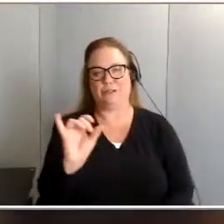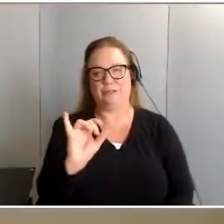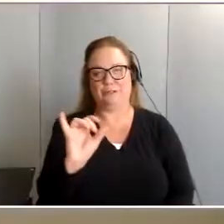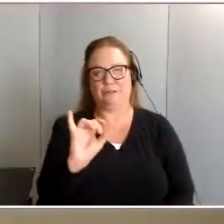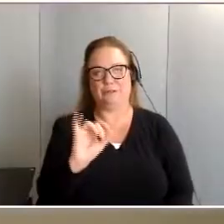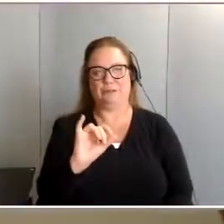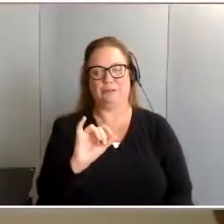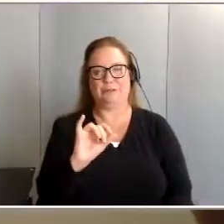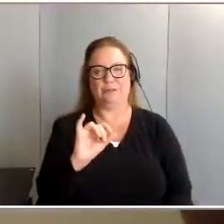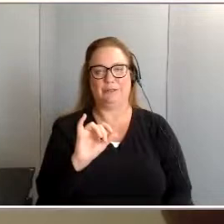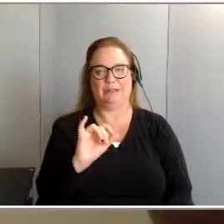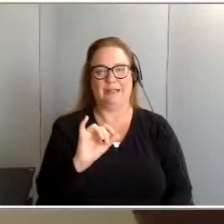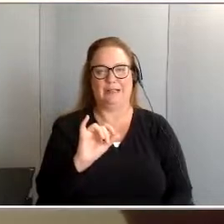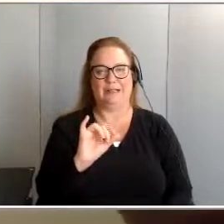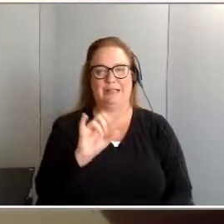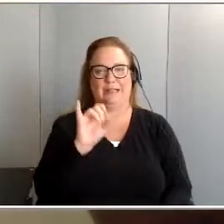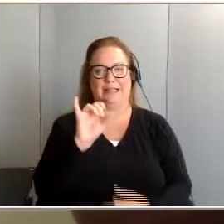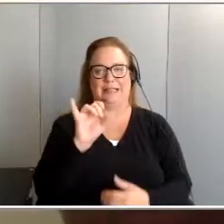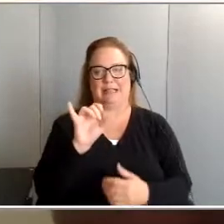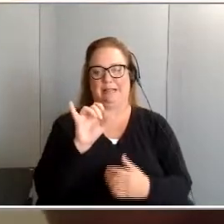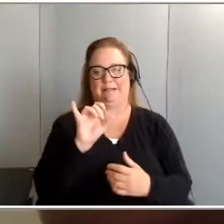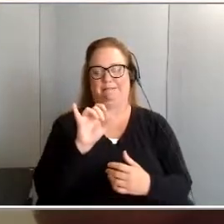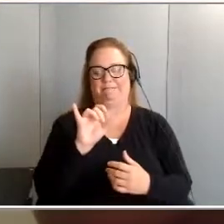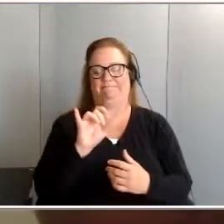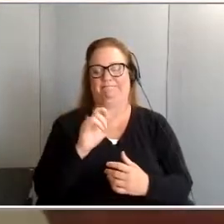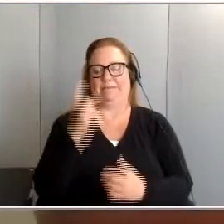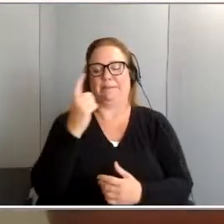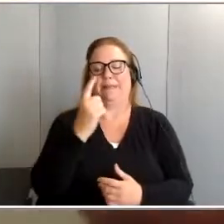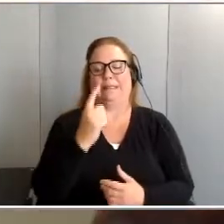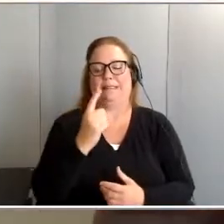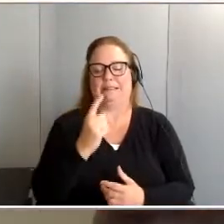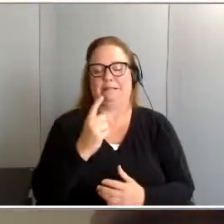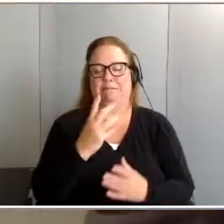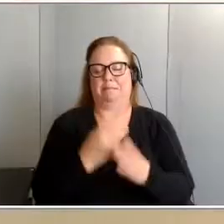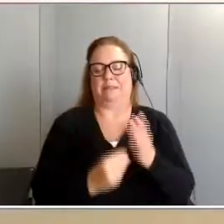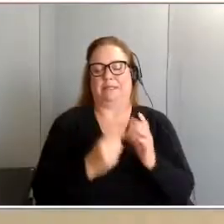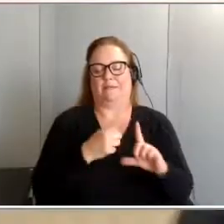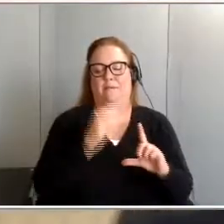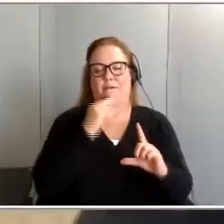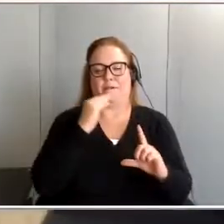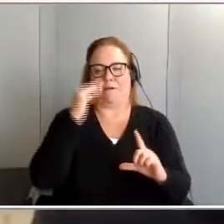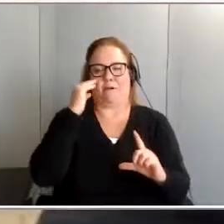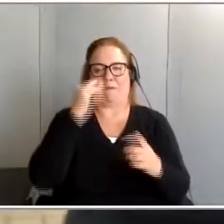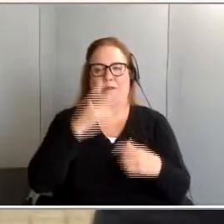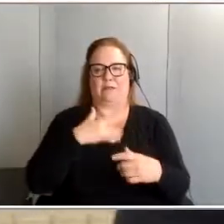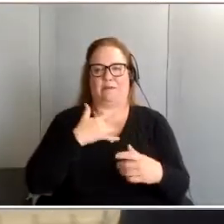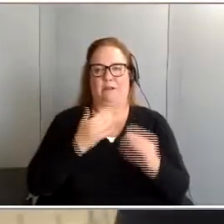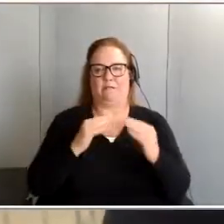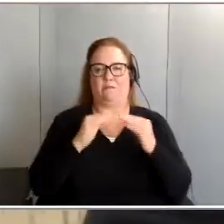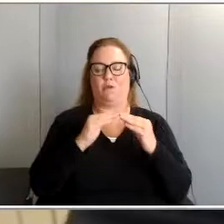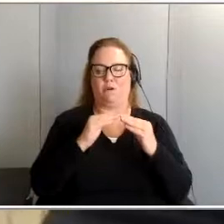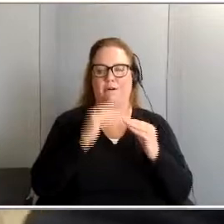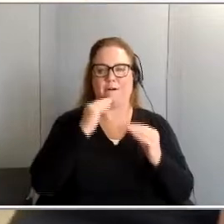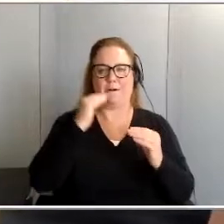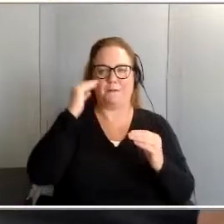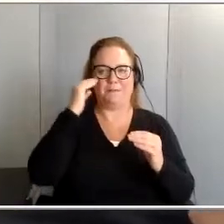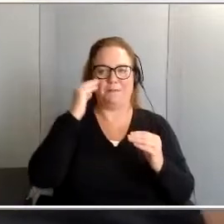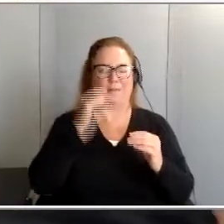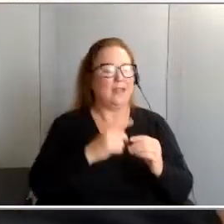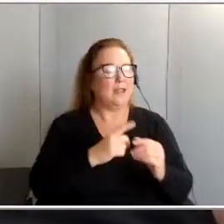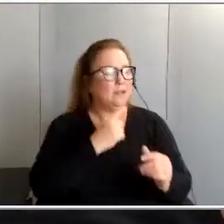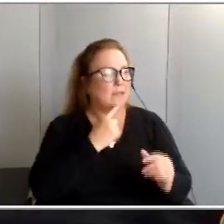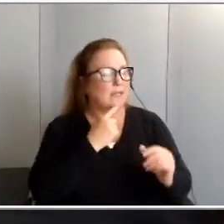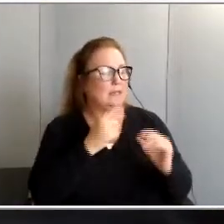that piece of maybe what they're missing from home that can come into their room and make it feel a little bit more Well, homey you for mentioned them. the lasting smile. That is a study published